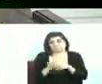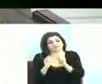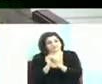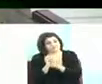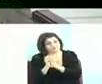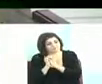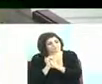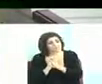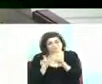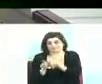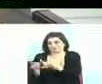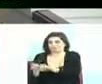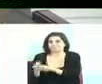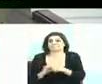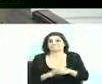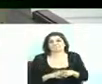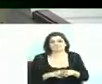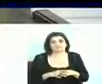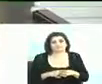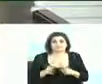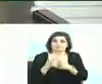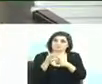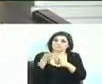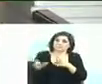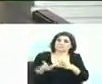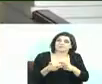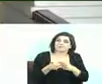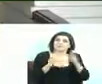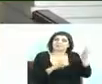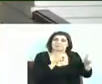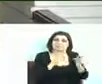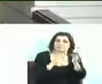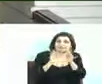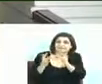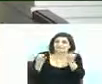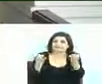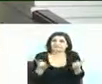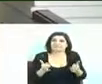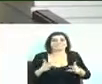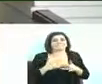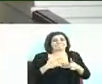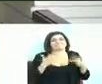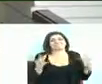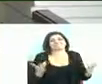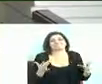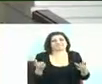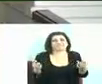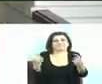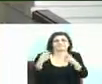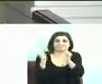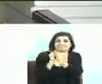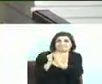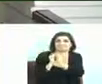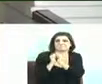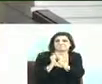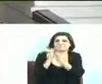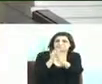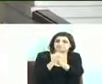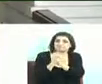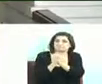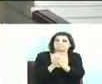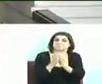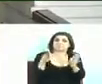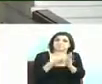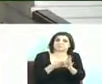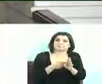well. Special welcome to everybody who's joining us online today. It is a joy as we come together to worship that we are also